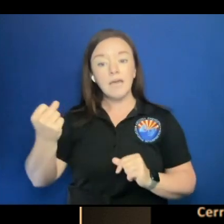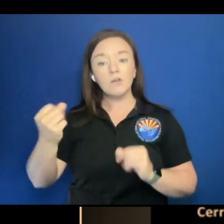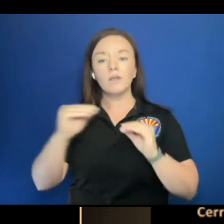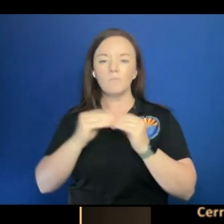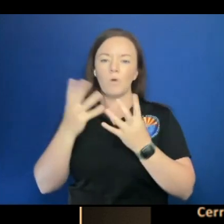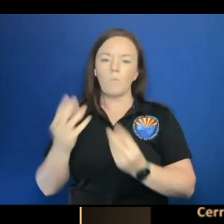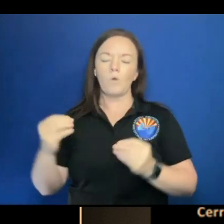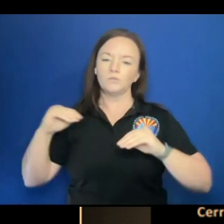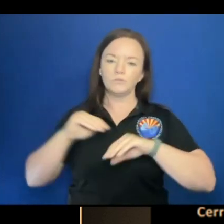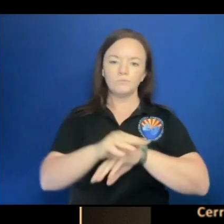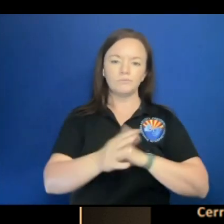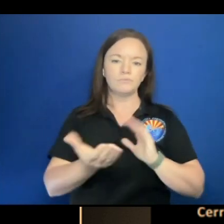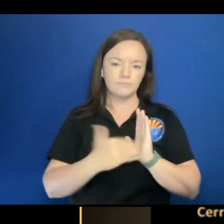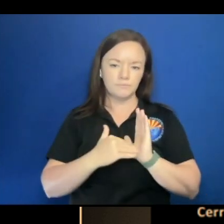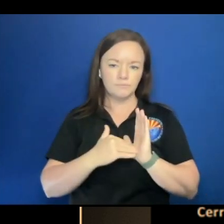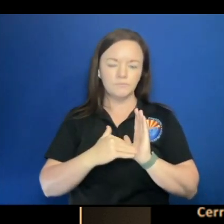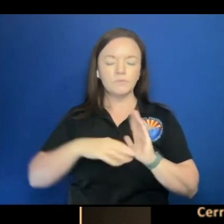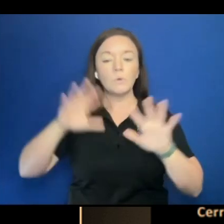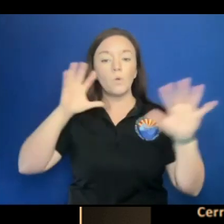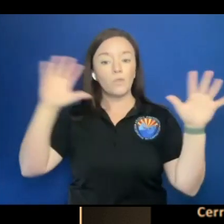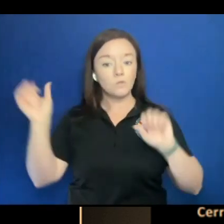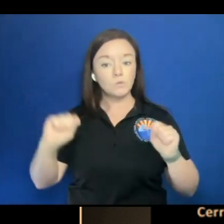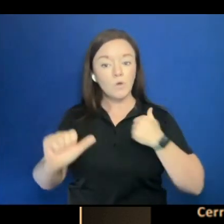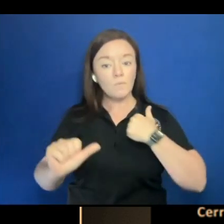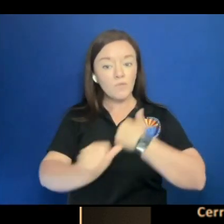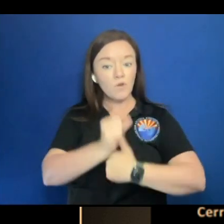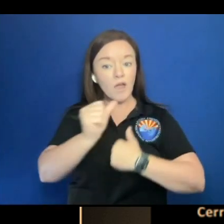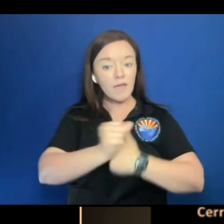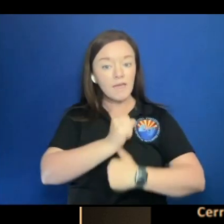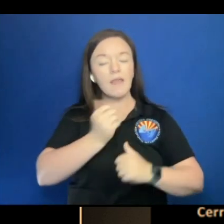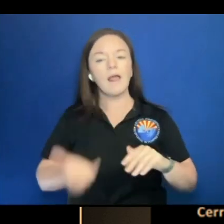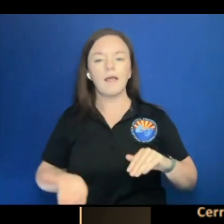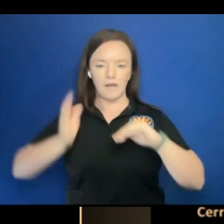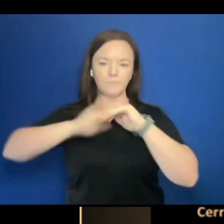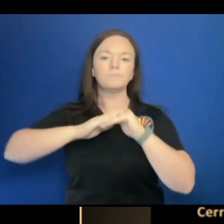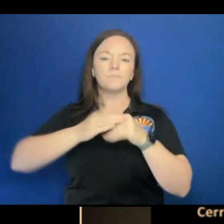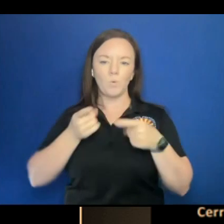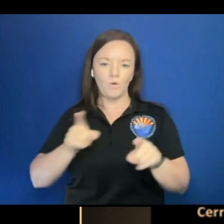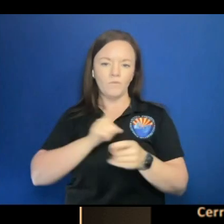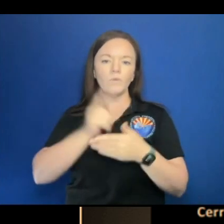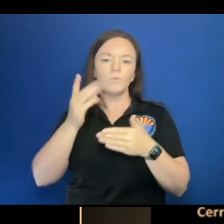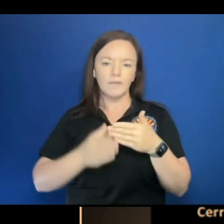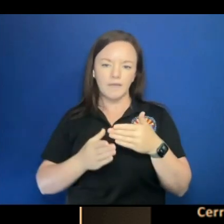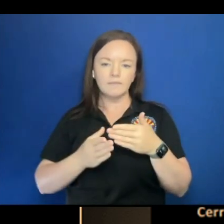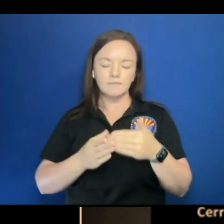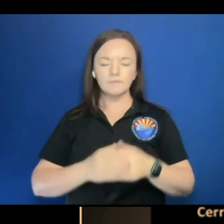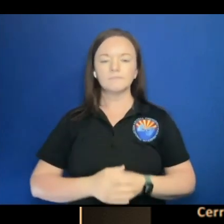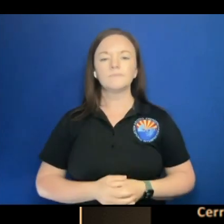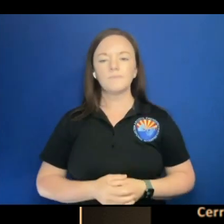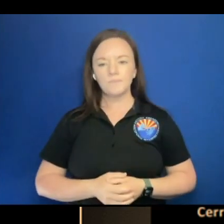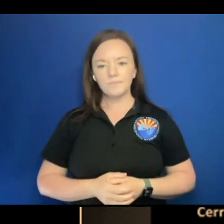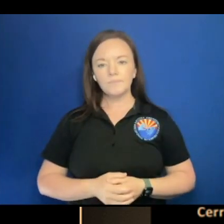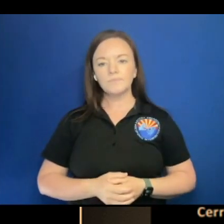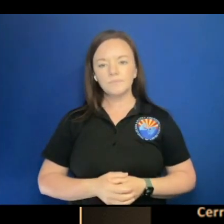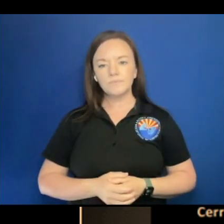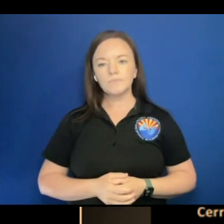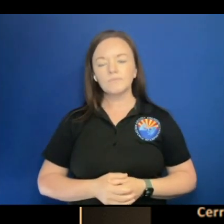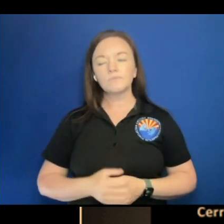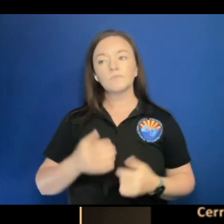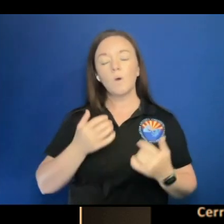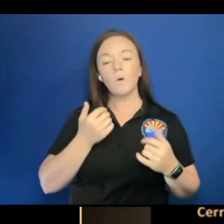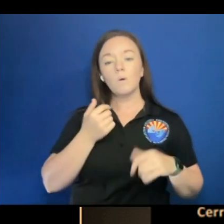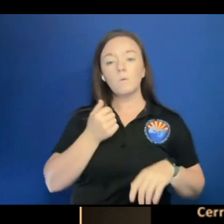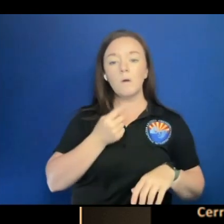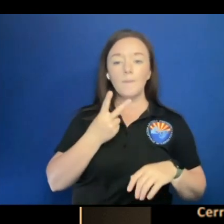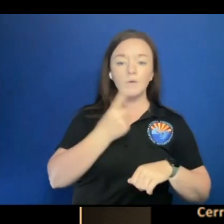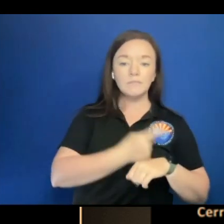in, so that thunderstorm threat actually goes back up over the weekend. So we got a couple days of high, a couple days of moderate, right